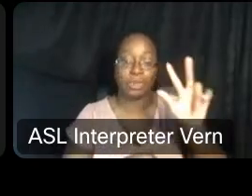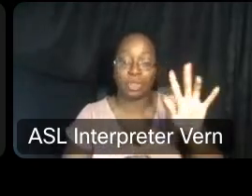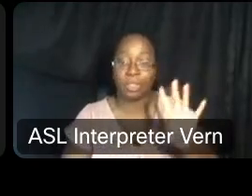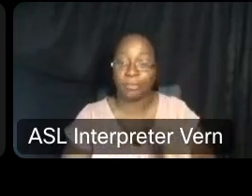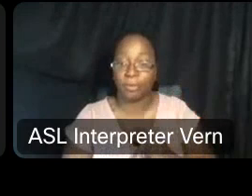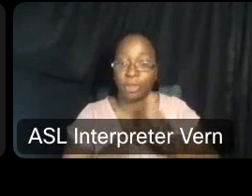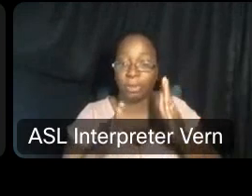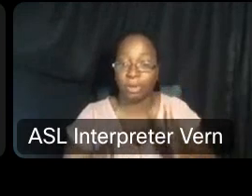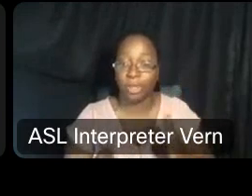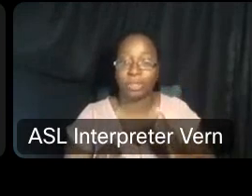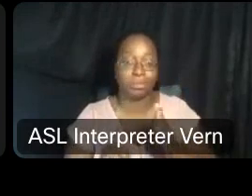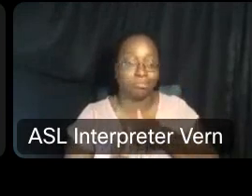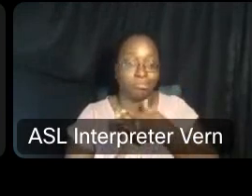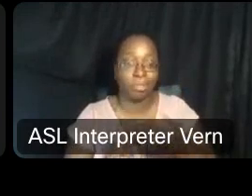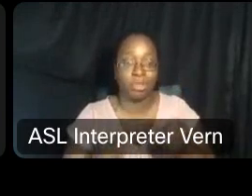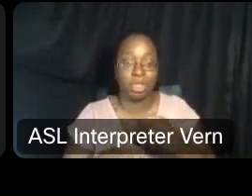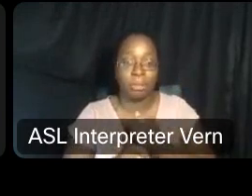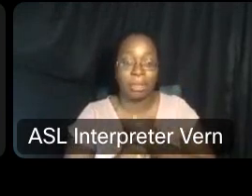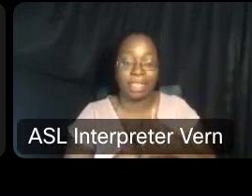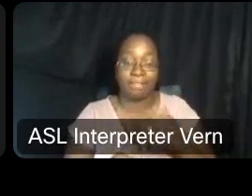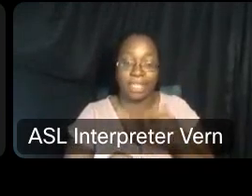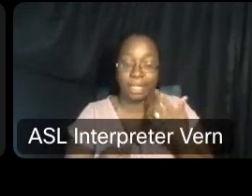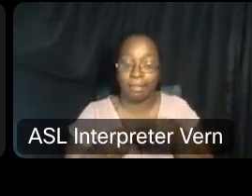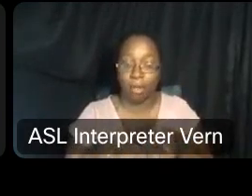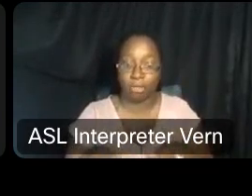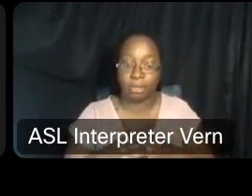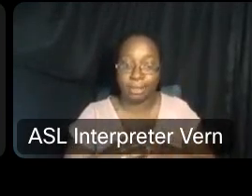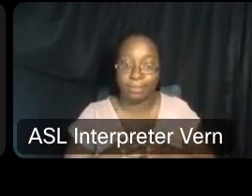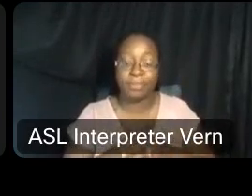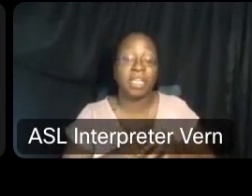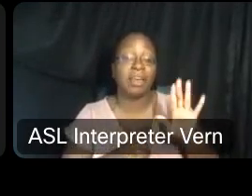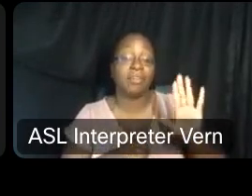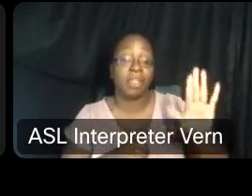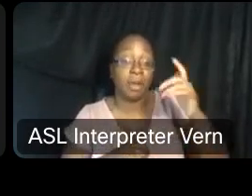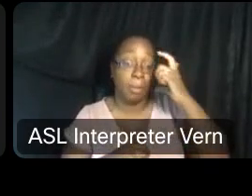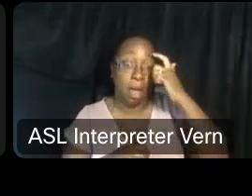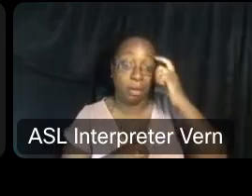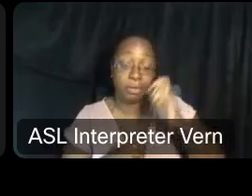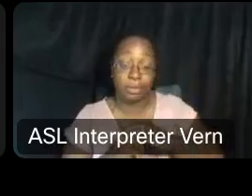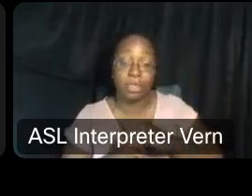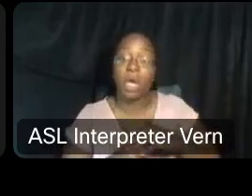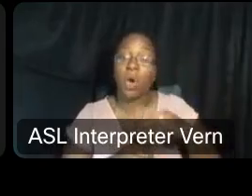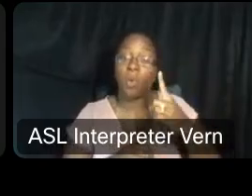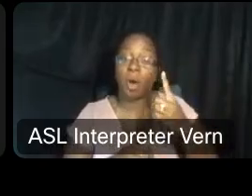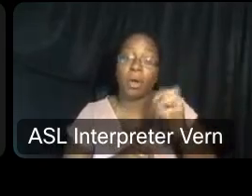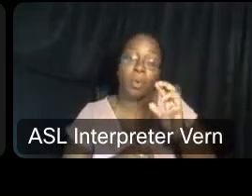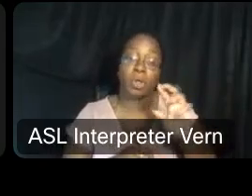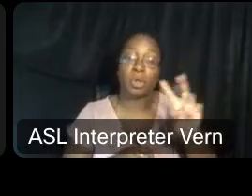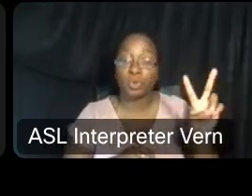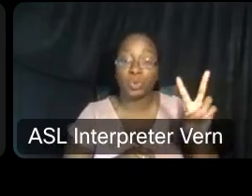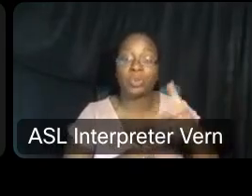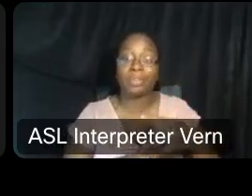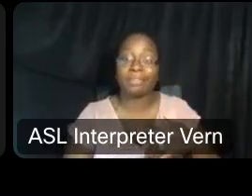needed, such as protection orders or child custody. And 1 and 2 sought help due to feeling depressed or